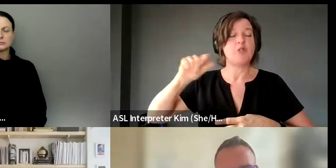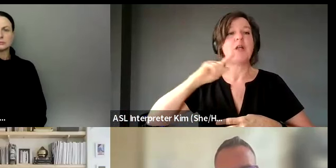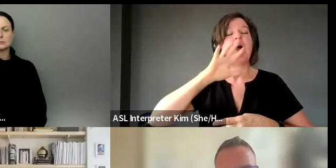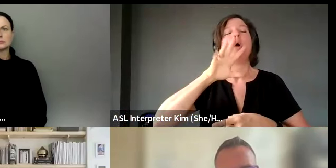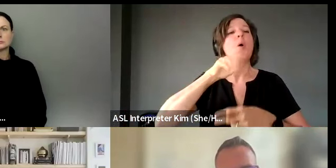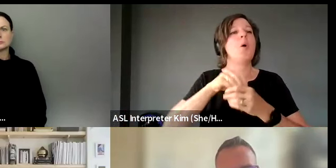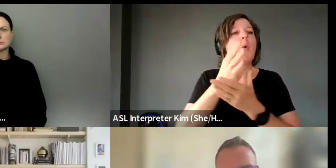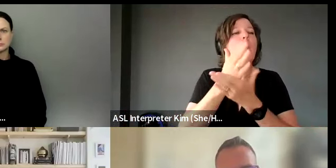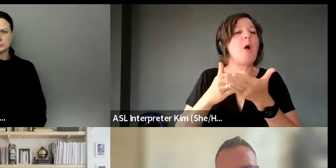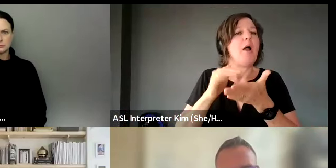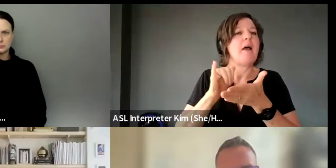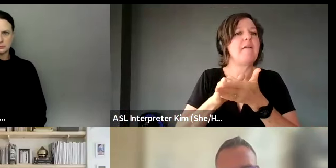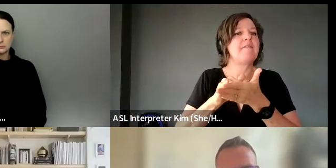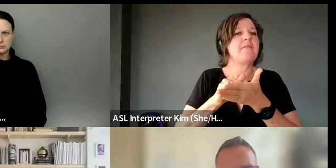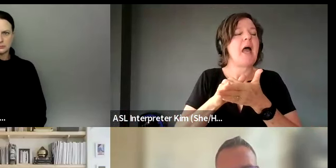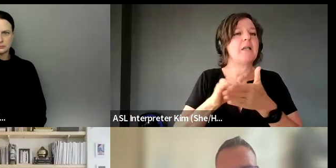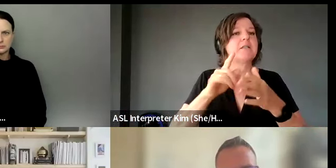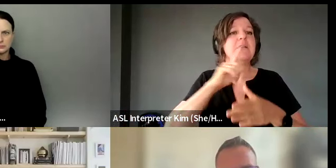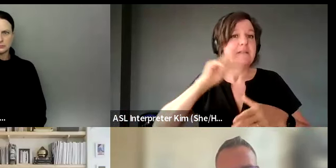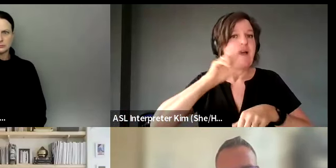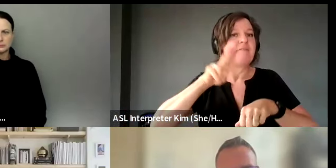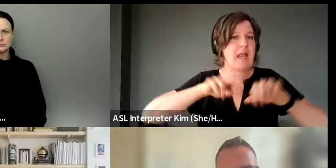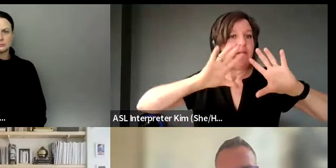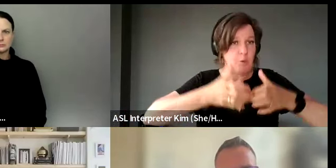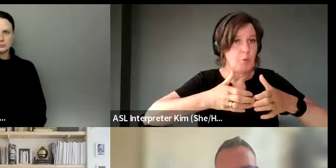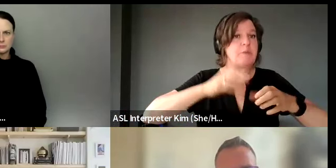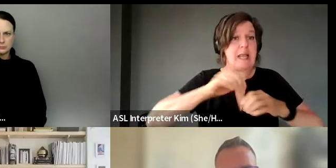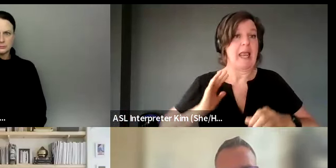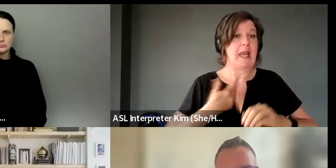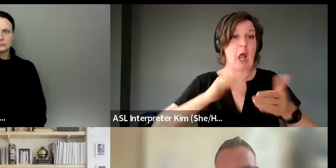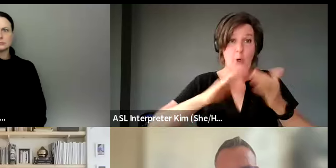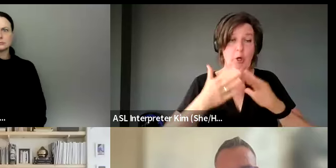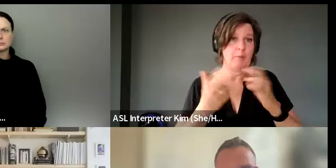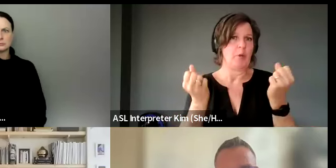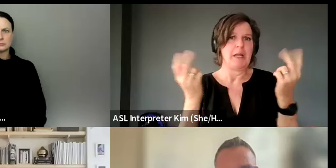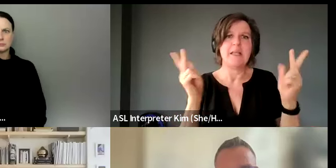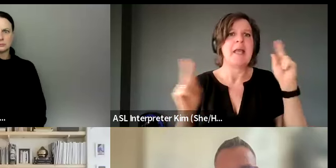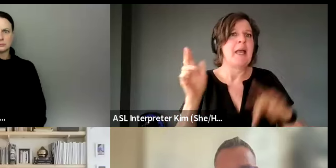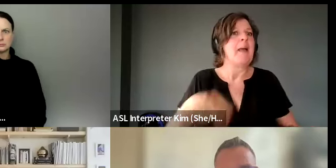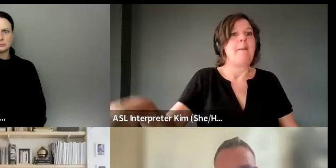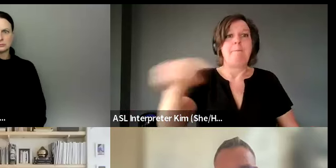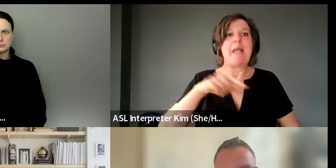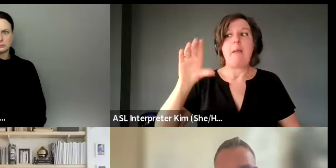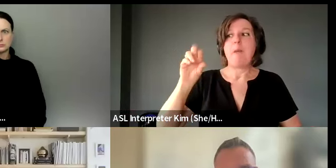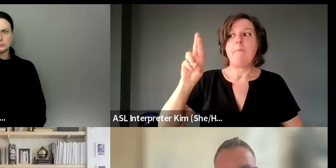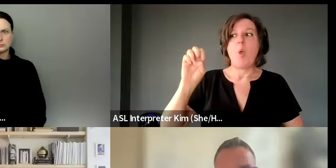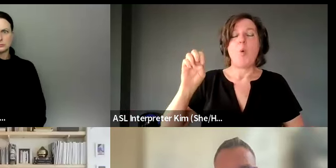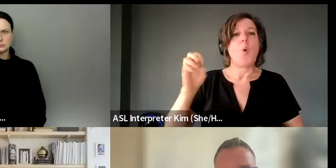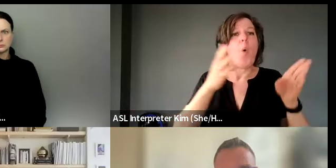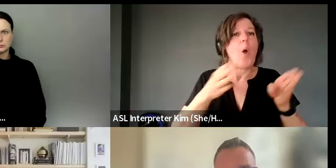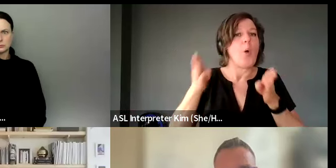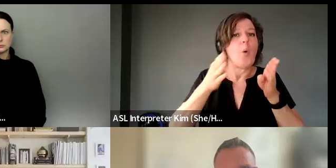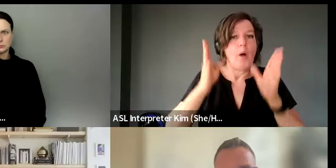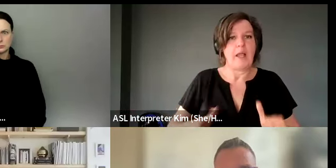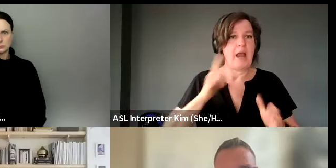an entity in our community. And there are lots of people who are core organizers of community groups, right? And you are the